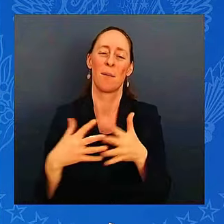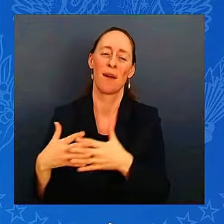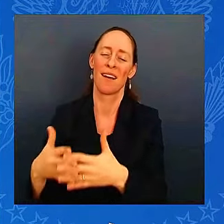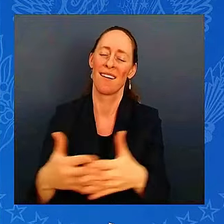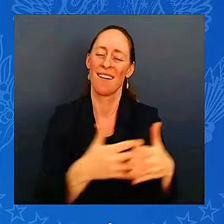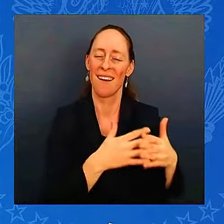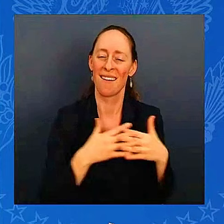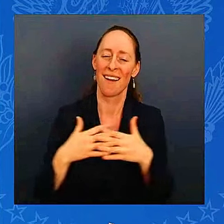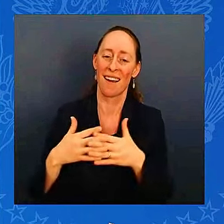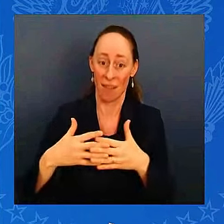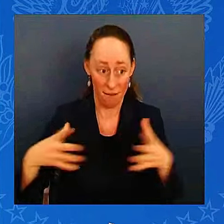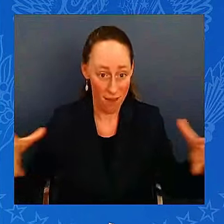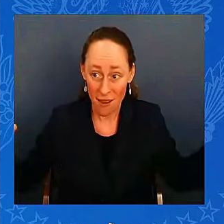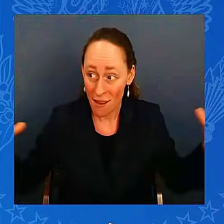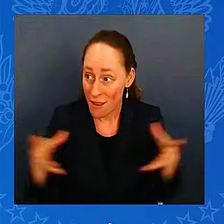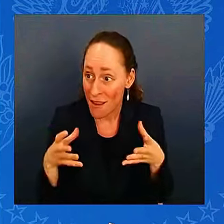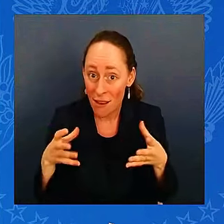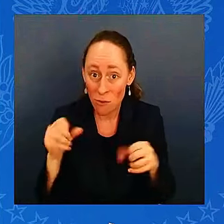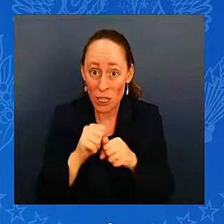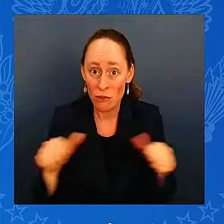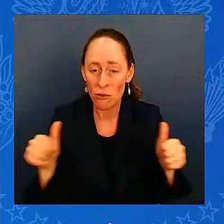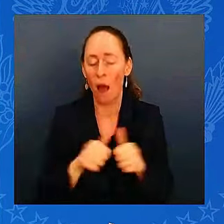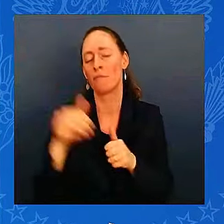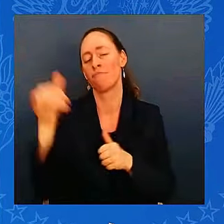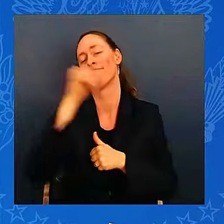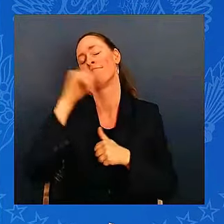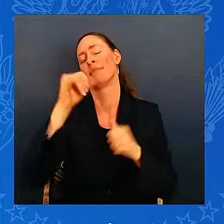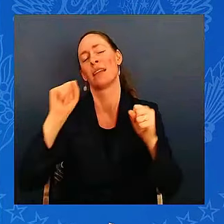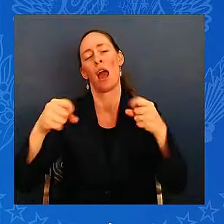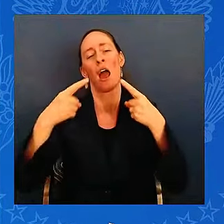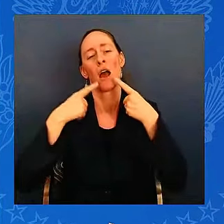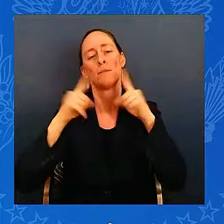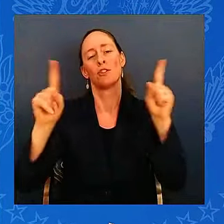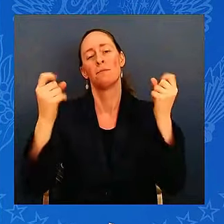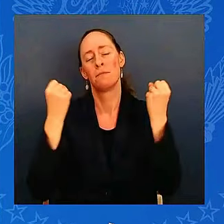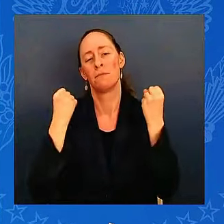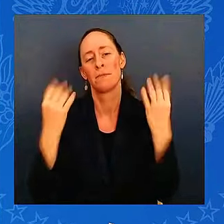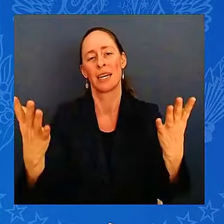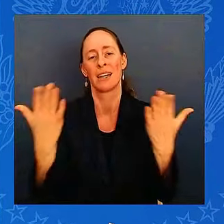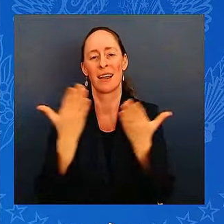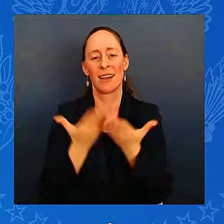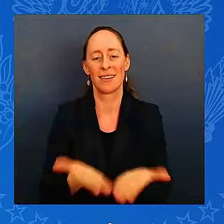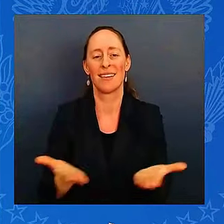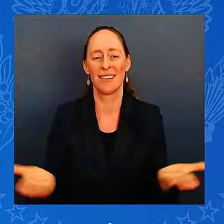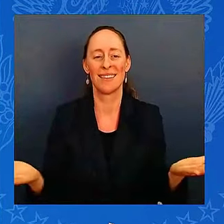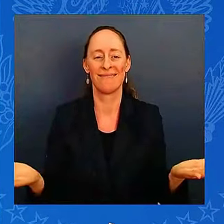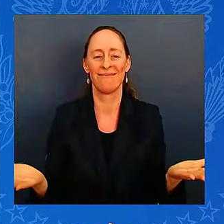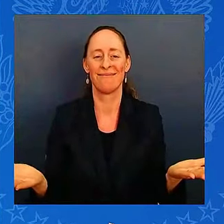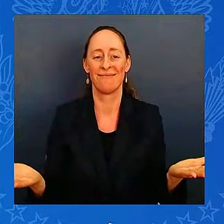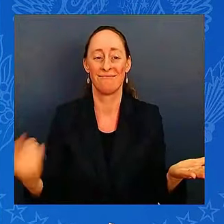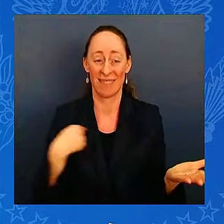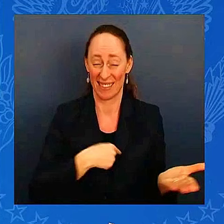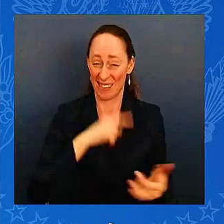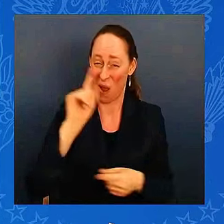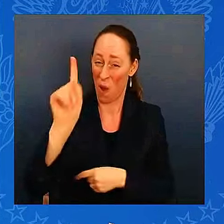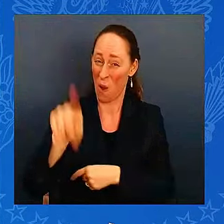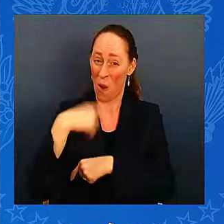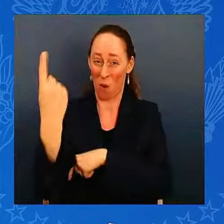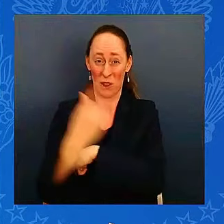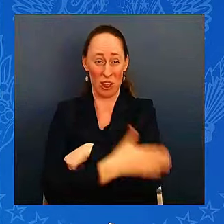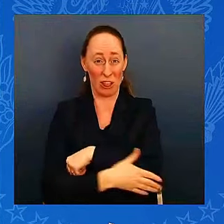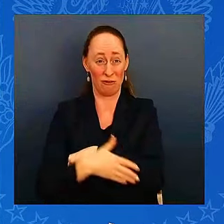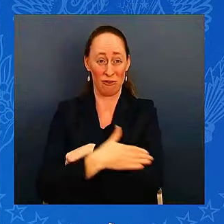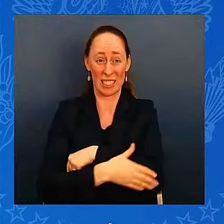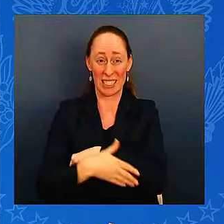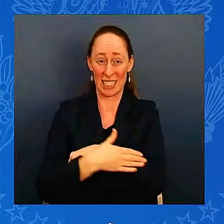together. Folks, as a student of history, we're the only nation in the world that's come out of every major crisis we've entered